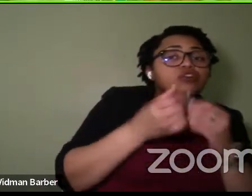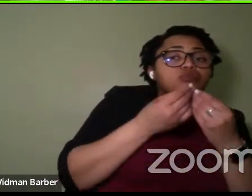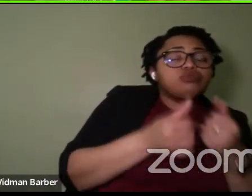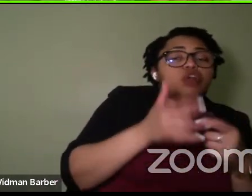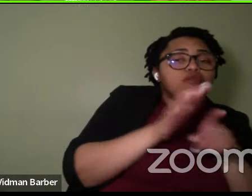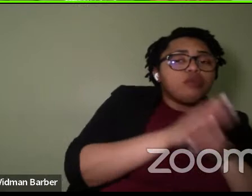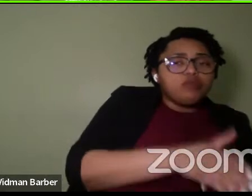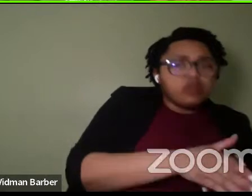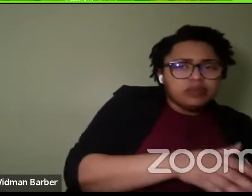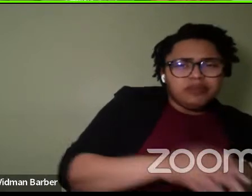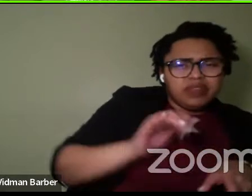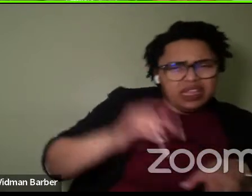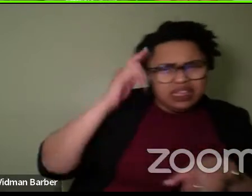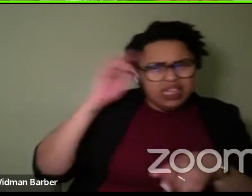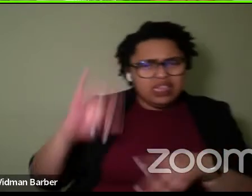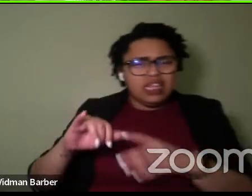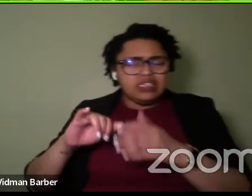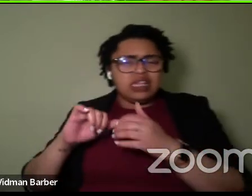place.